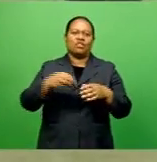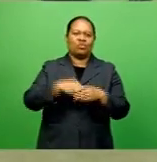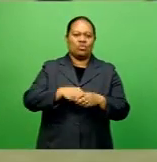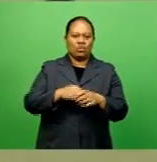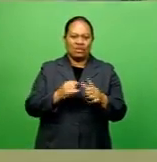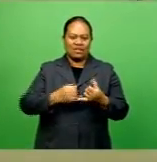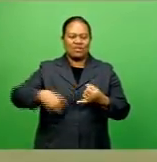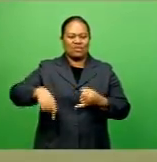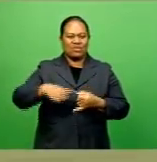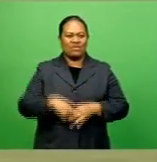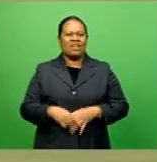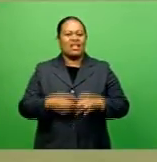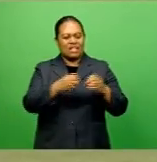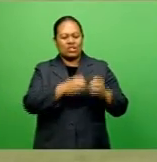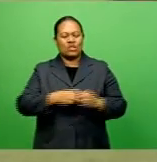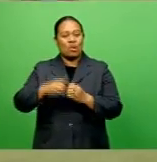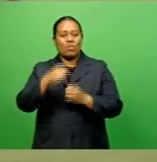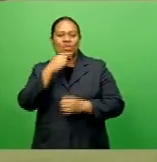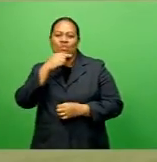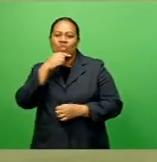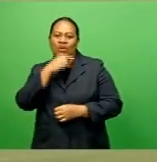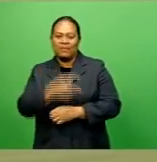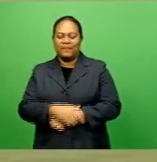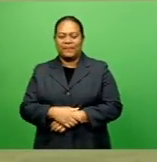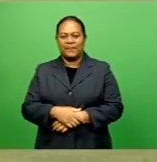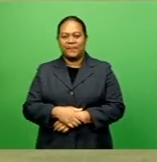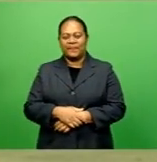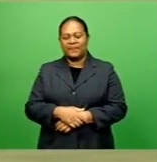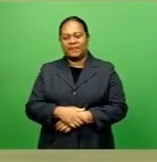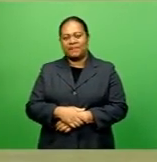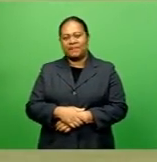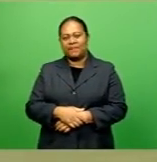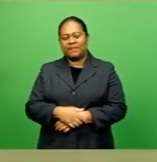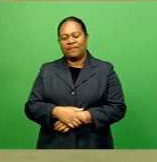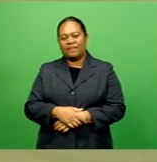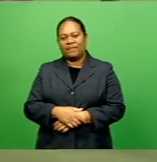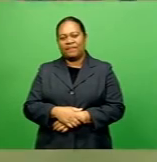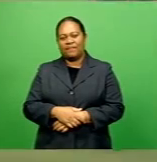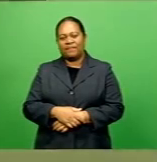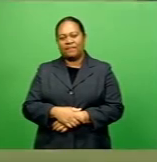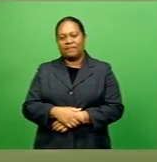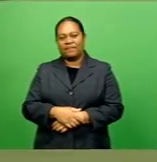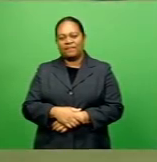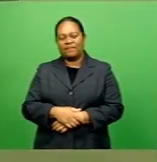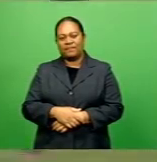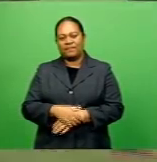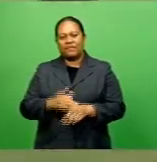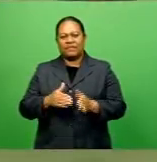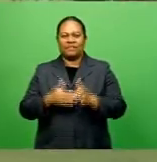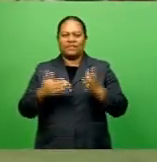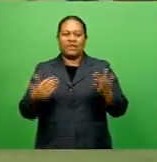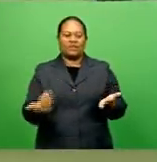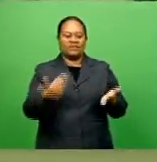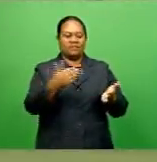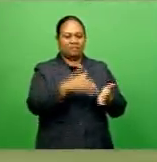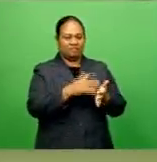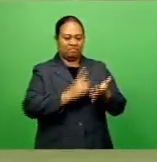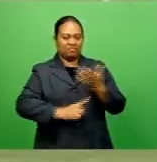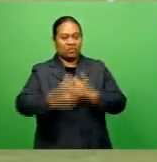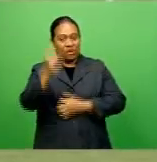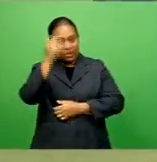the Solomon Islander from Nasino, Malan, I guess his name is. They kind of will add thrust to their